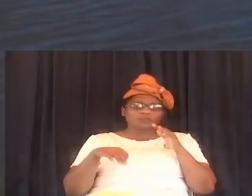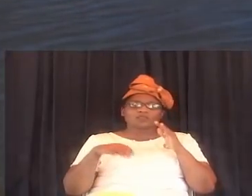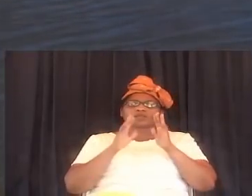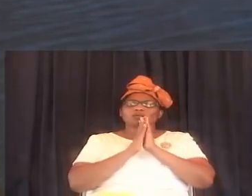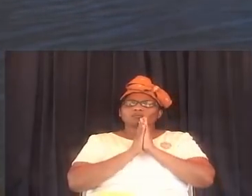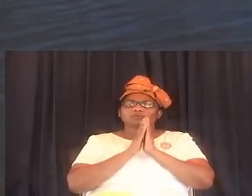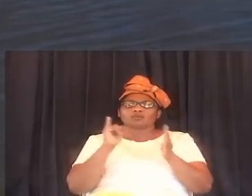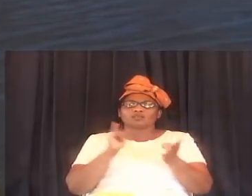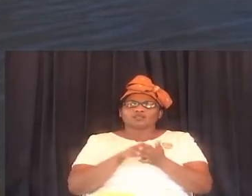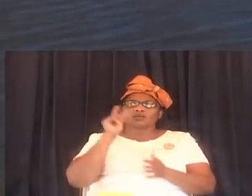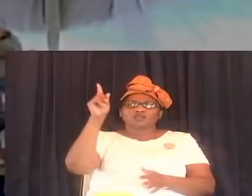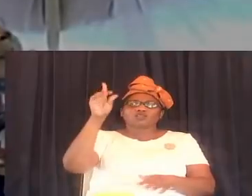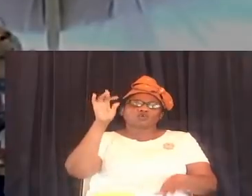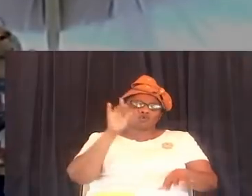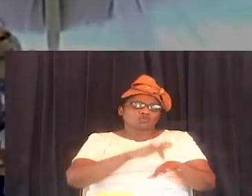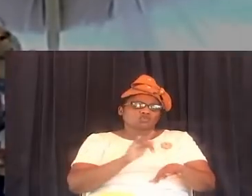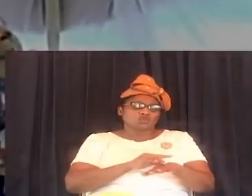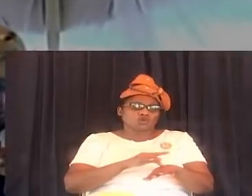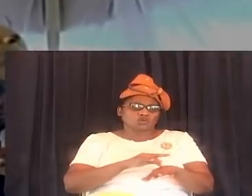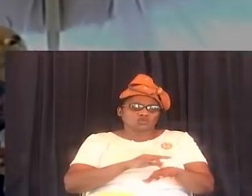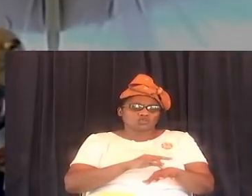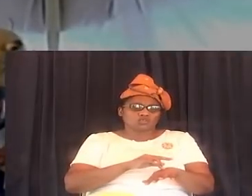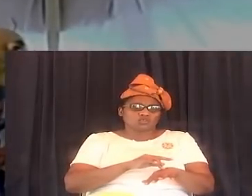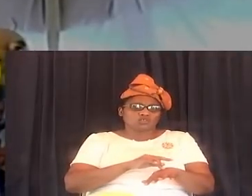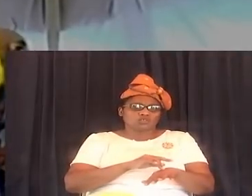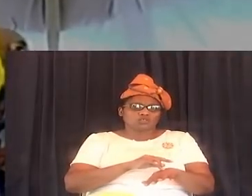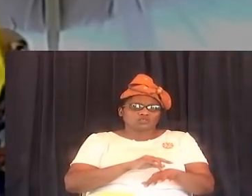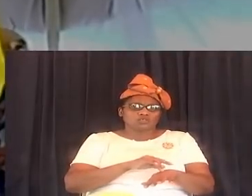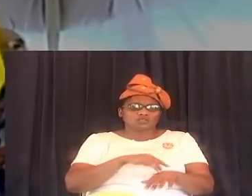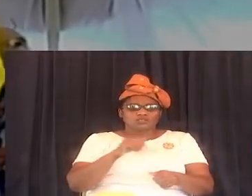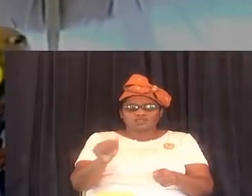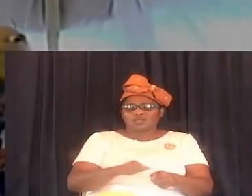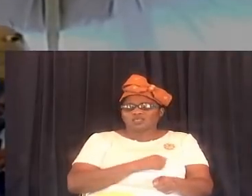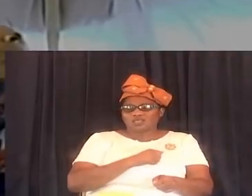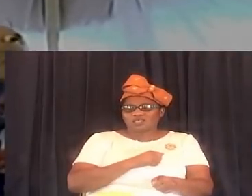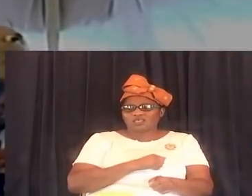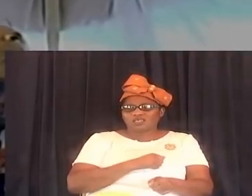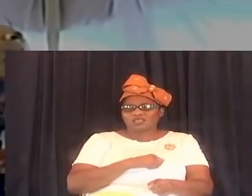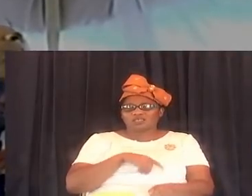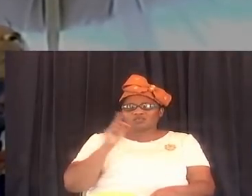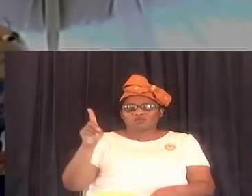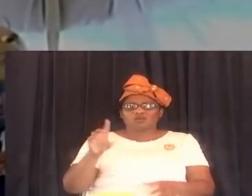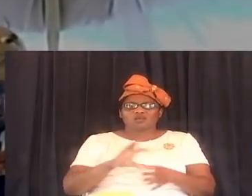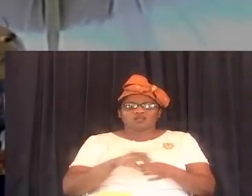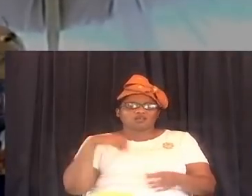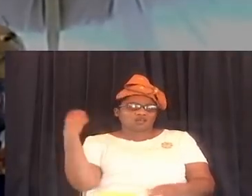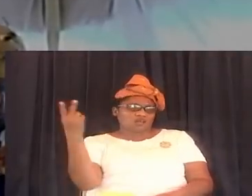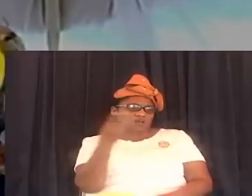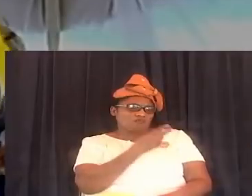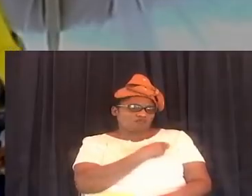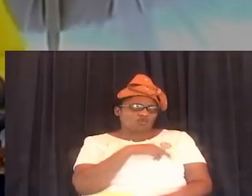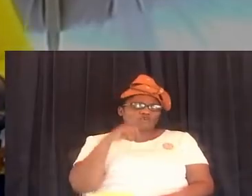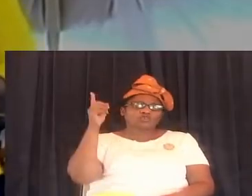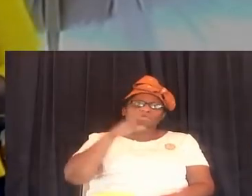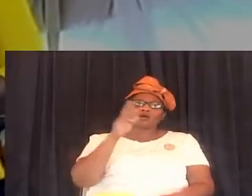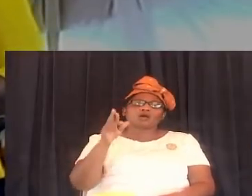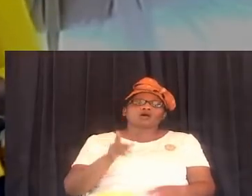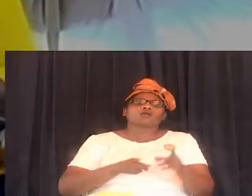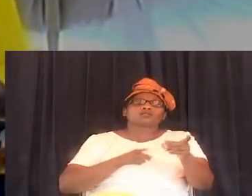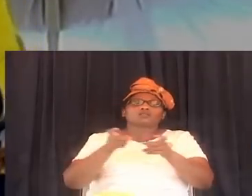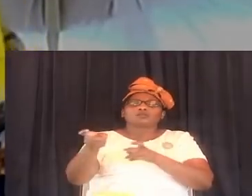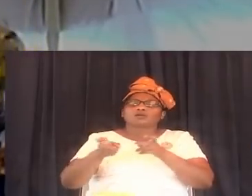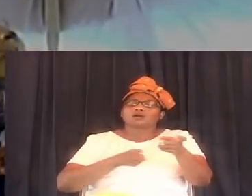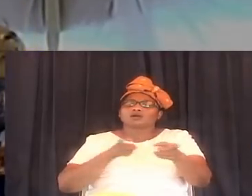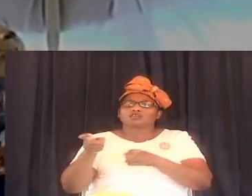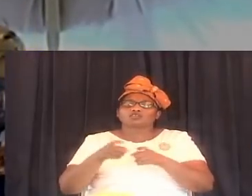We're asking you to touch each and every one of us in a special way this morning. You are God in charge of this house,